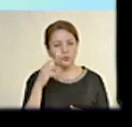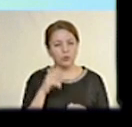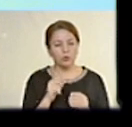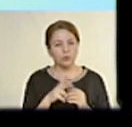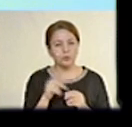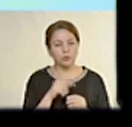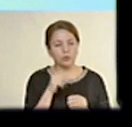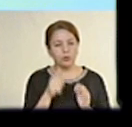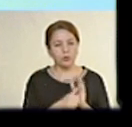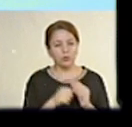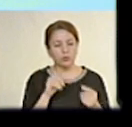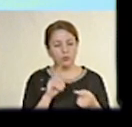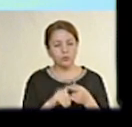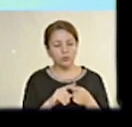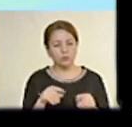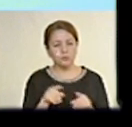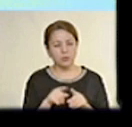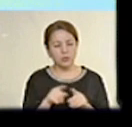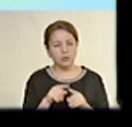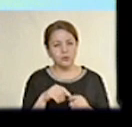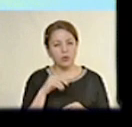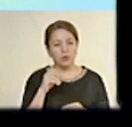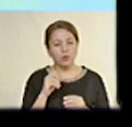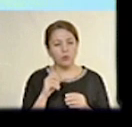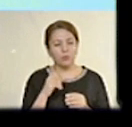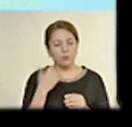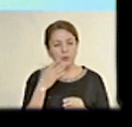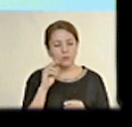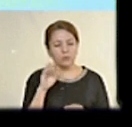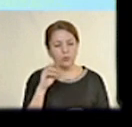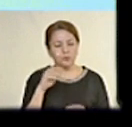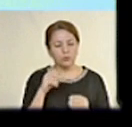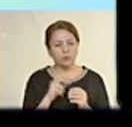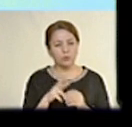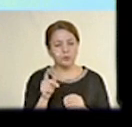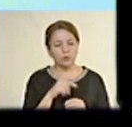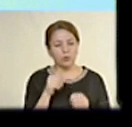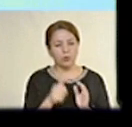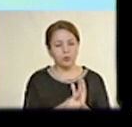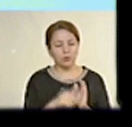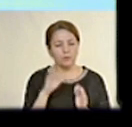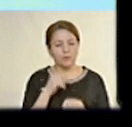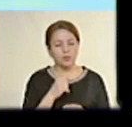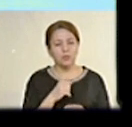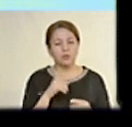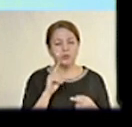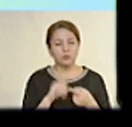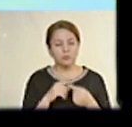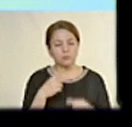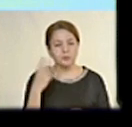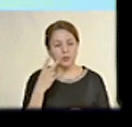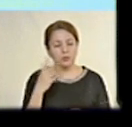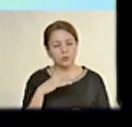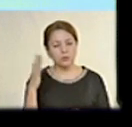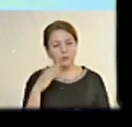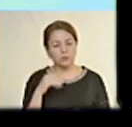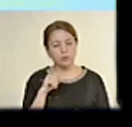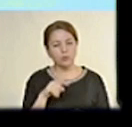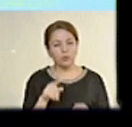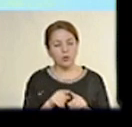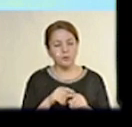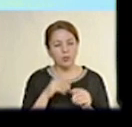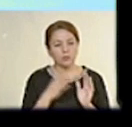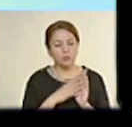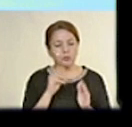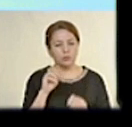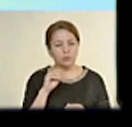6 qo'shilgan 5.13 dan 6 va qo'shamiz ikkinchi 2 ta tomonini. Ya'ni bu ham 9.13